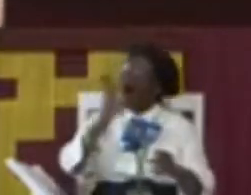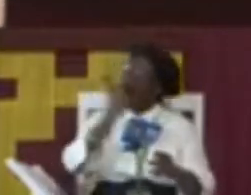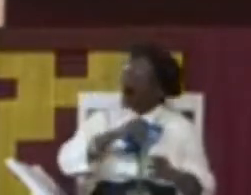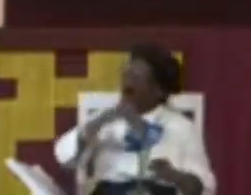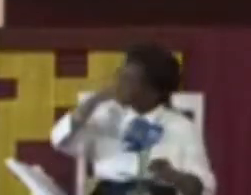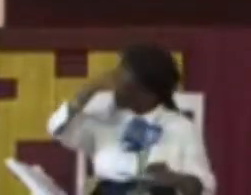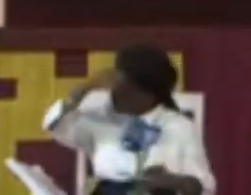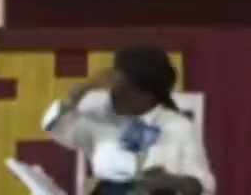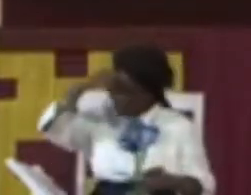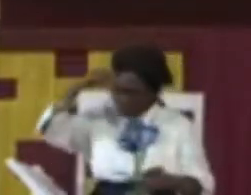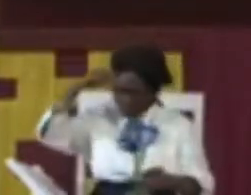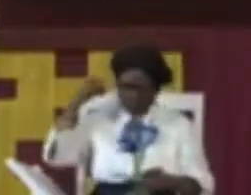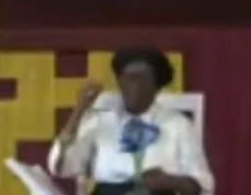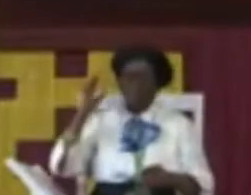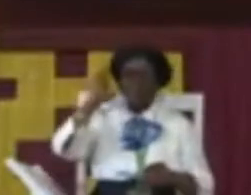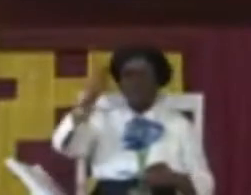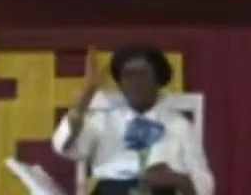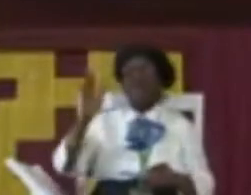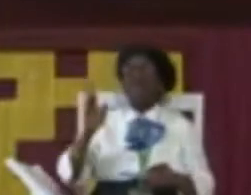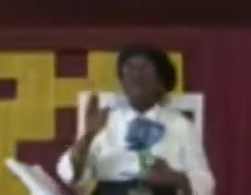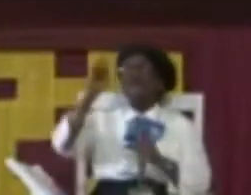Could you please cool it down for me?